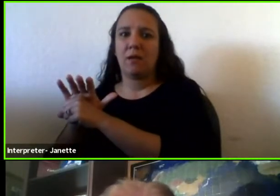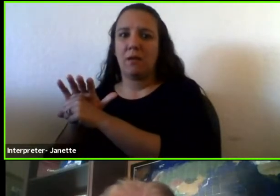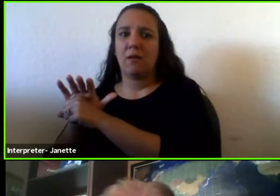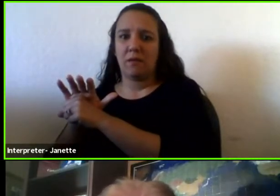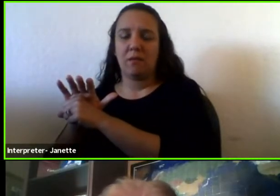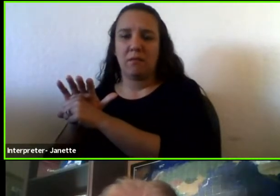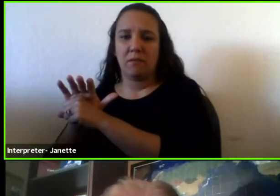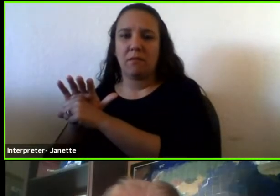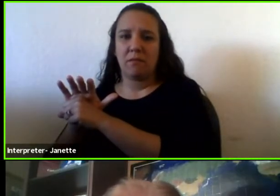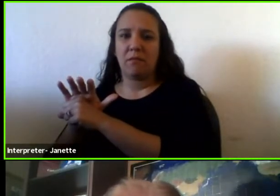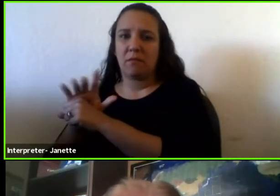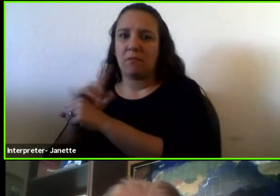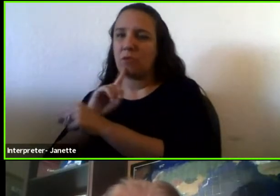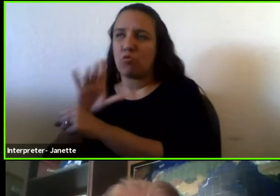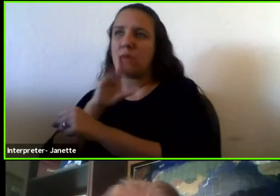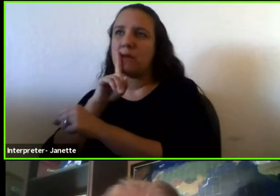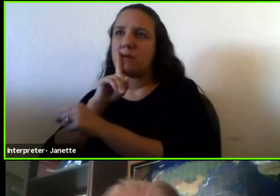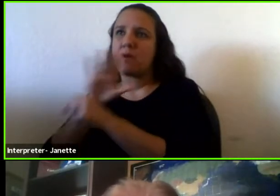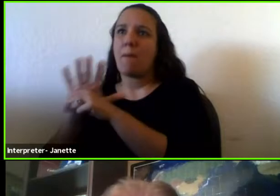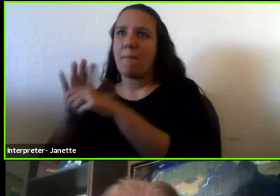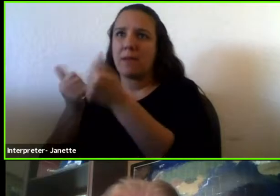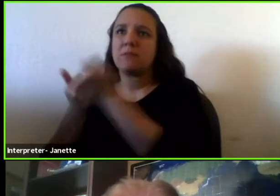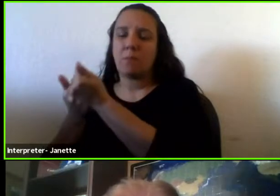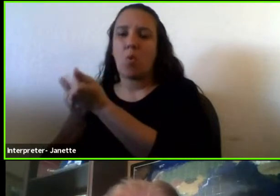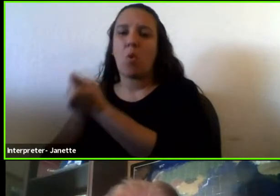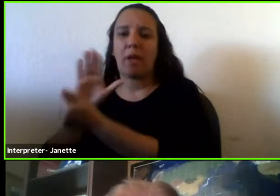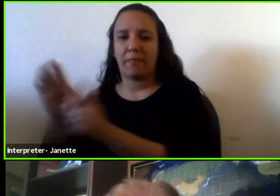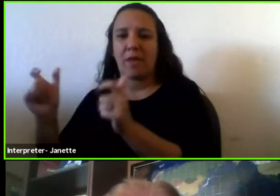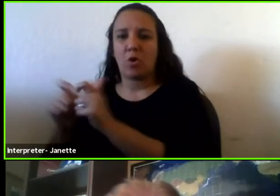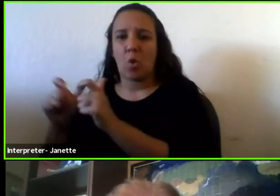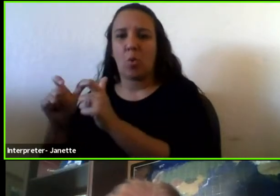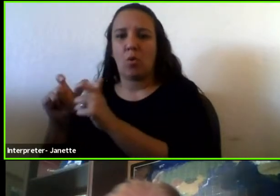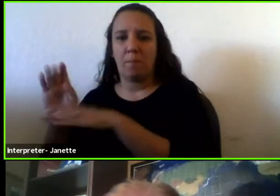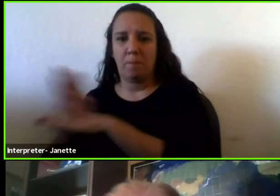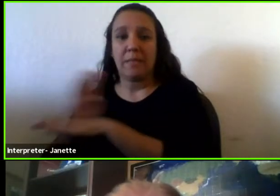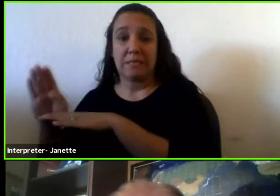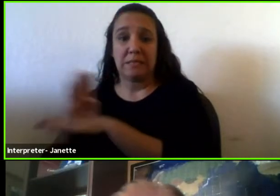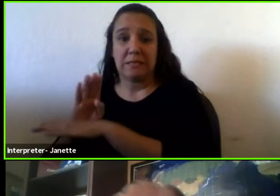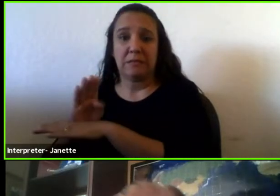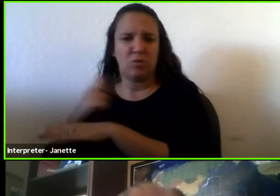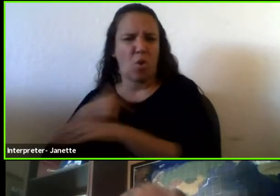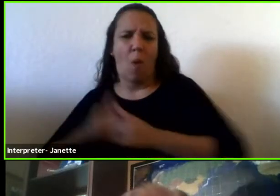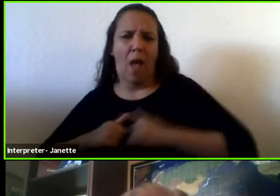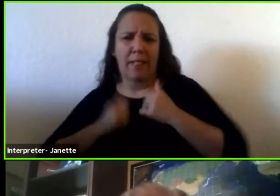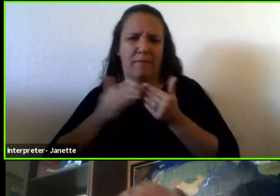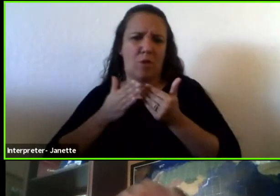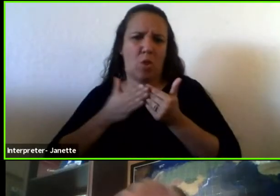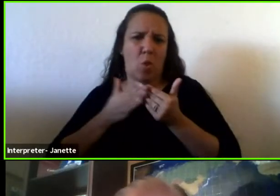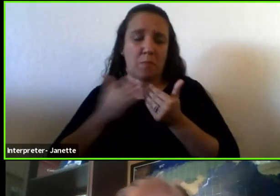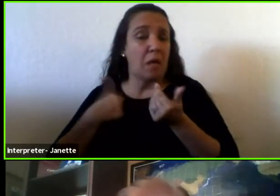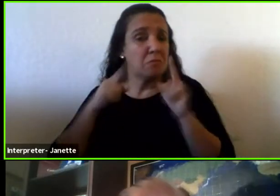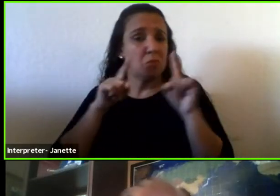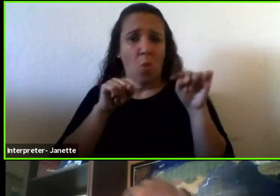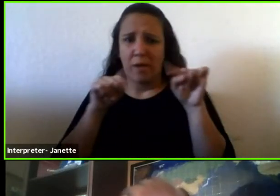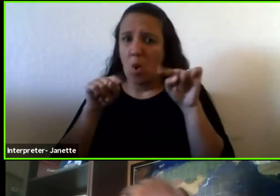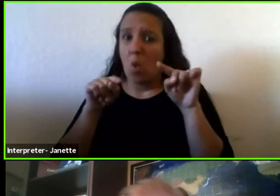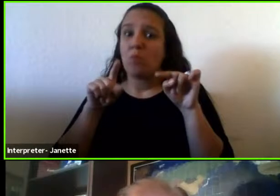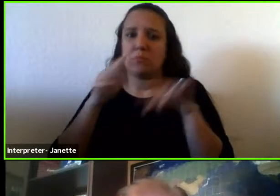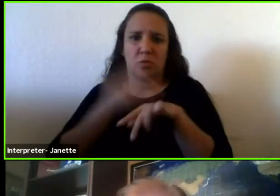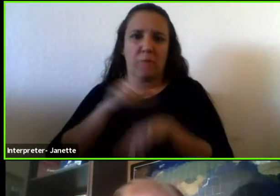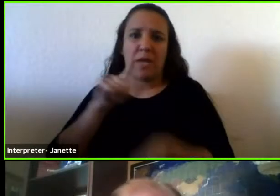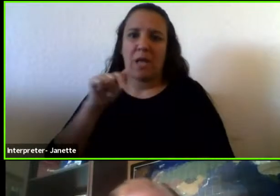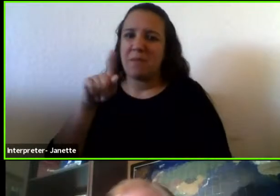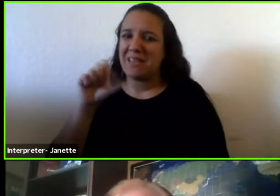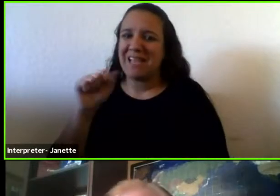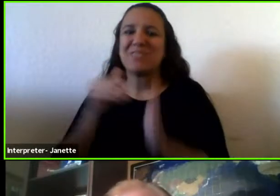Miami, is the town, Miami Lakes. I go to a couple of shops there and for coffee and meetings and so forth. And I'm